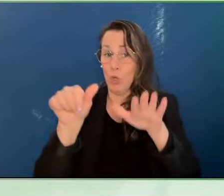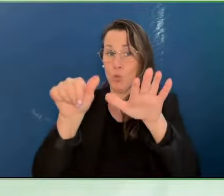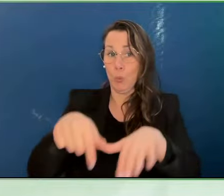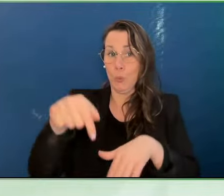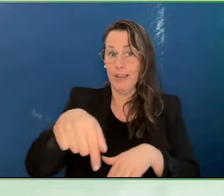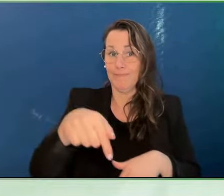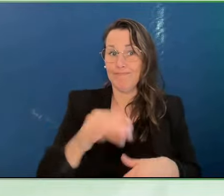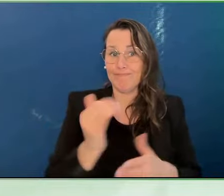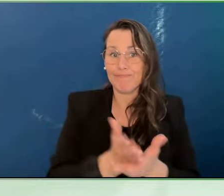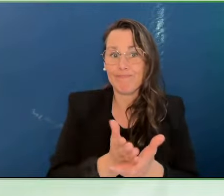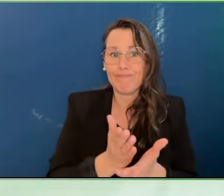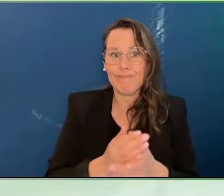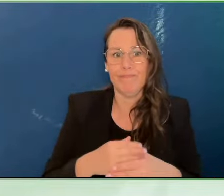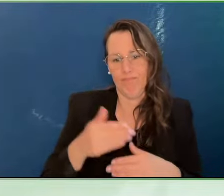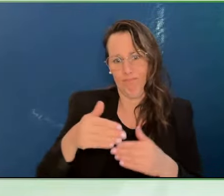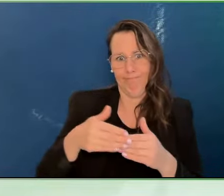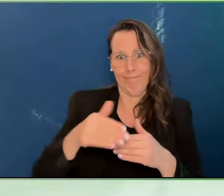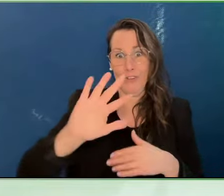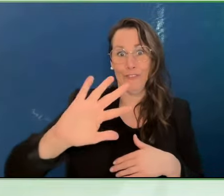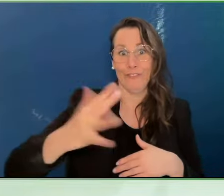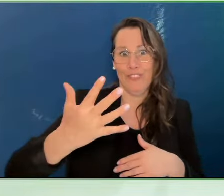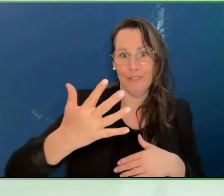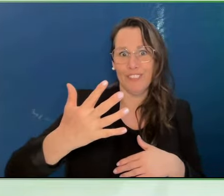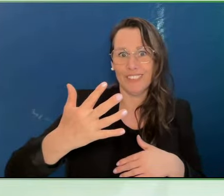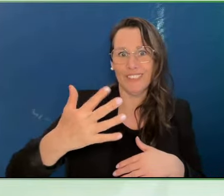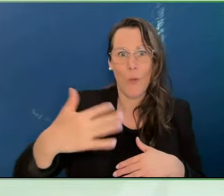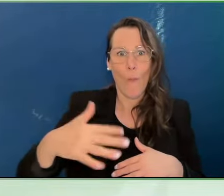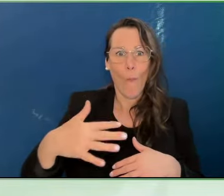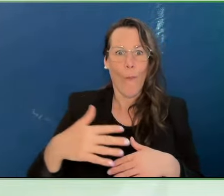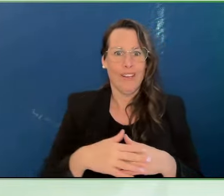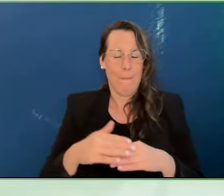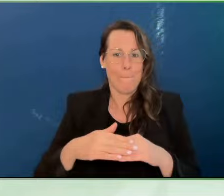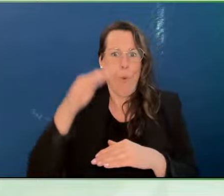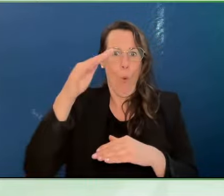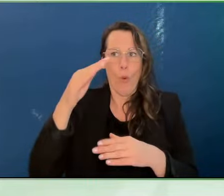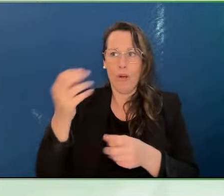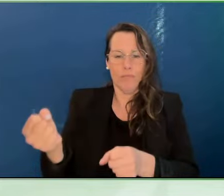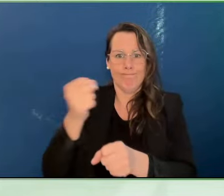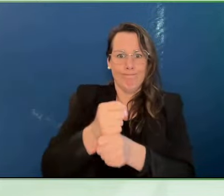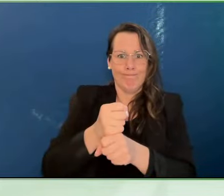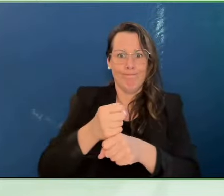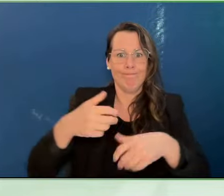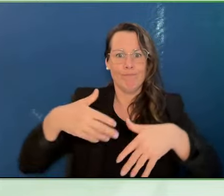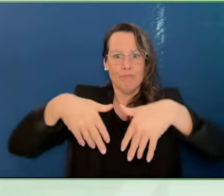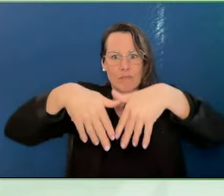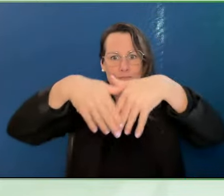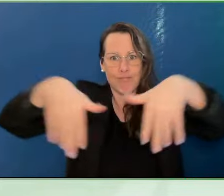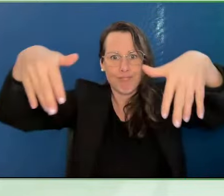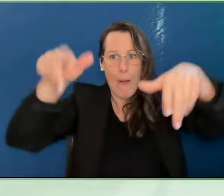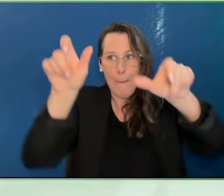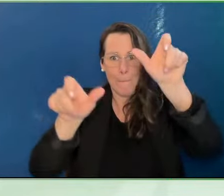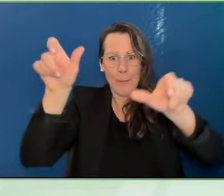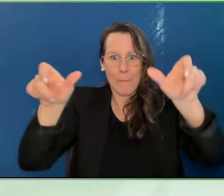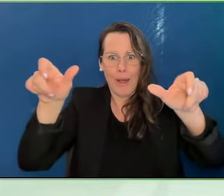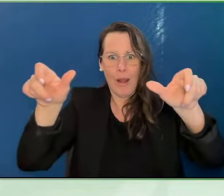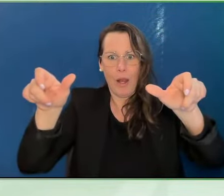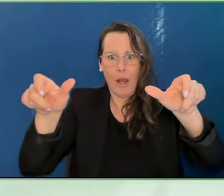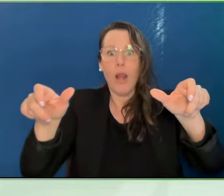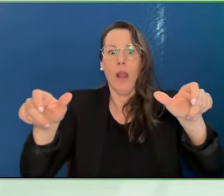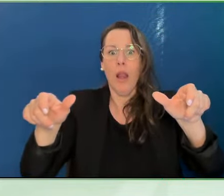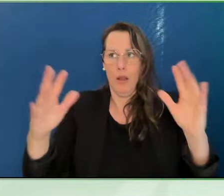Accessibility features. I think you have more than one official language in your country. So let's maybe start with